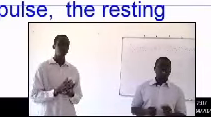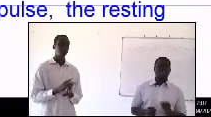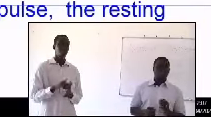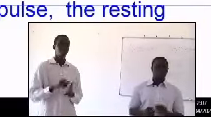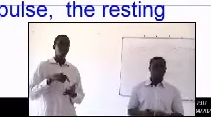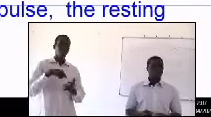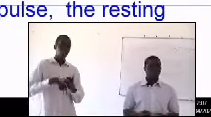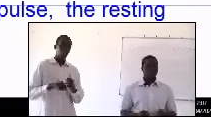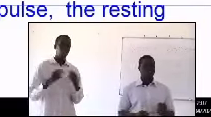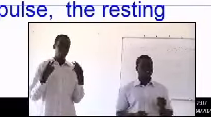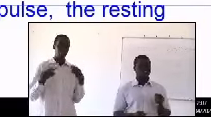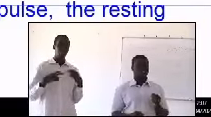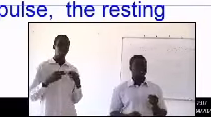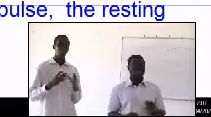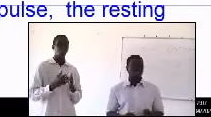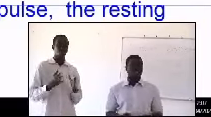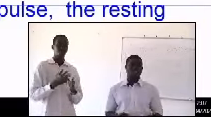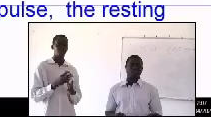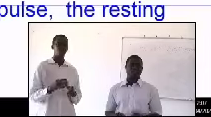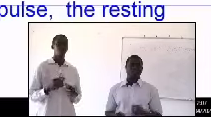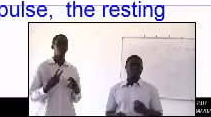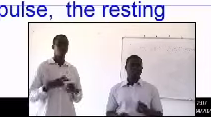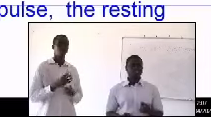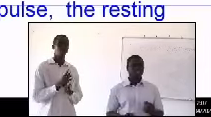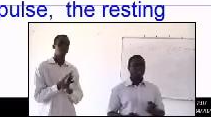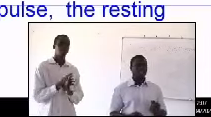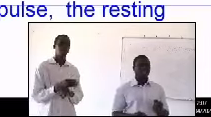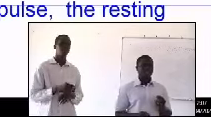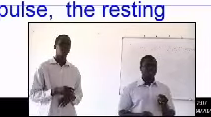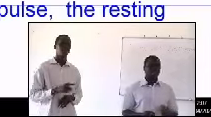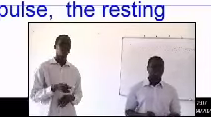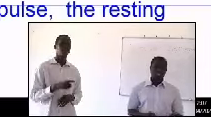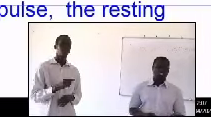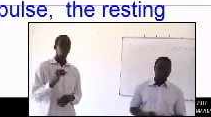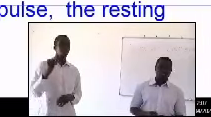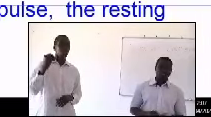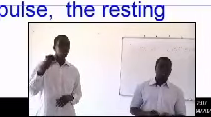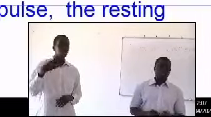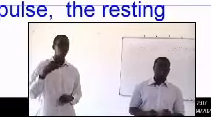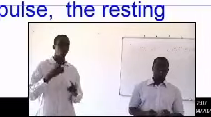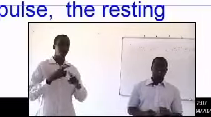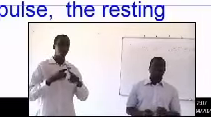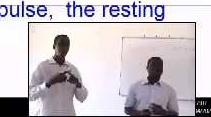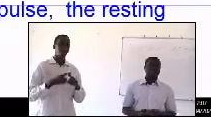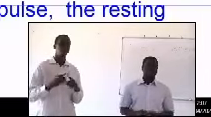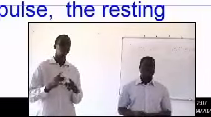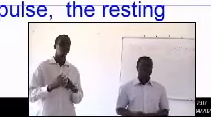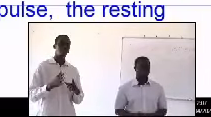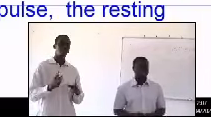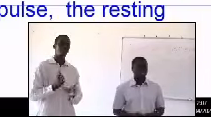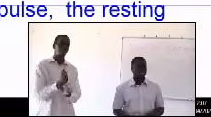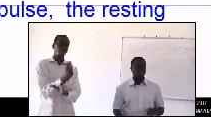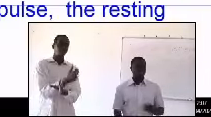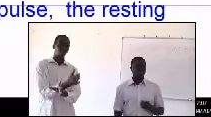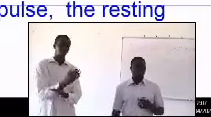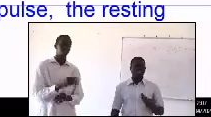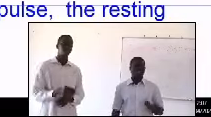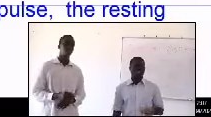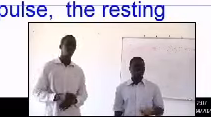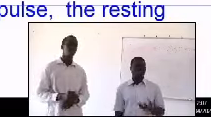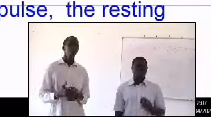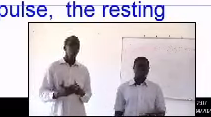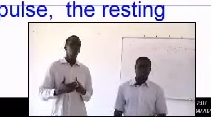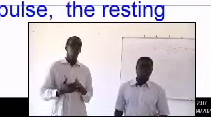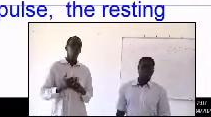before the onset of this repulsion phase, the inner side of the membrane of the nerve fiber is